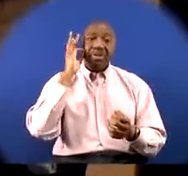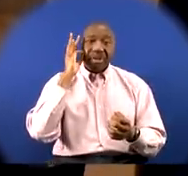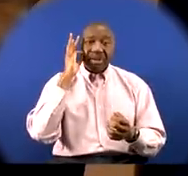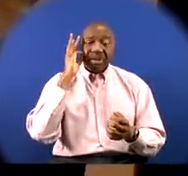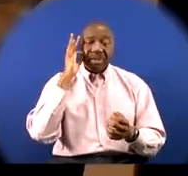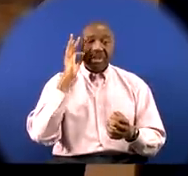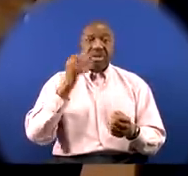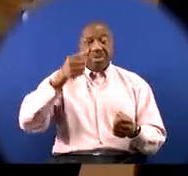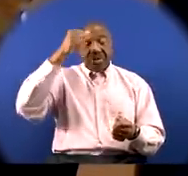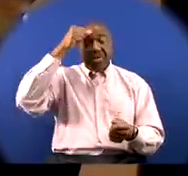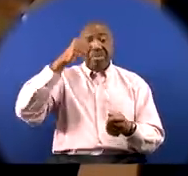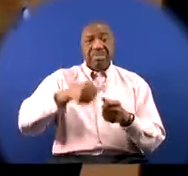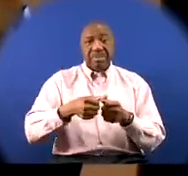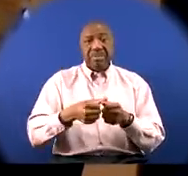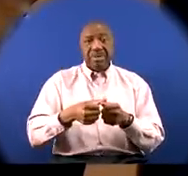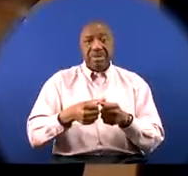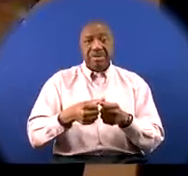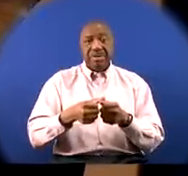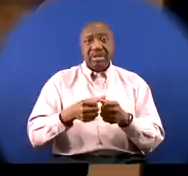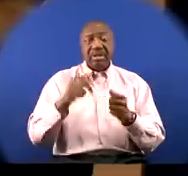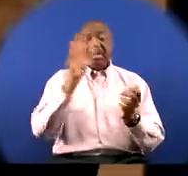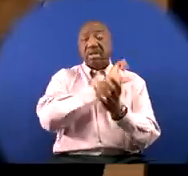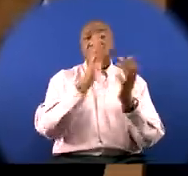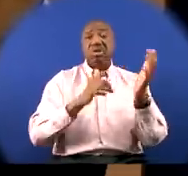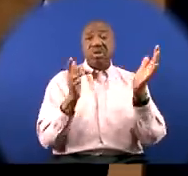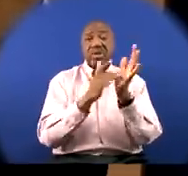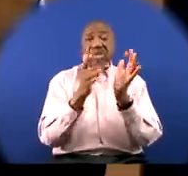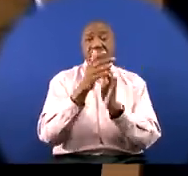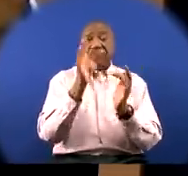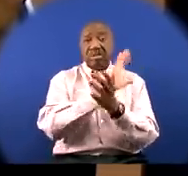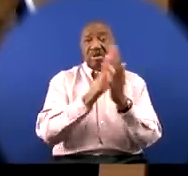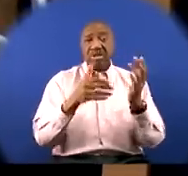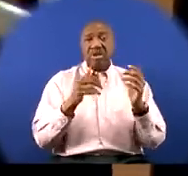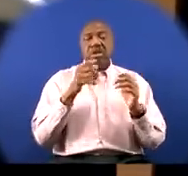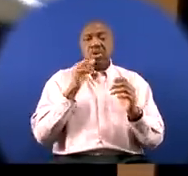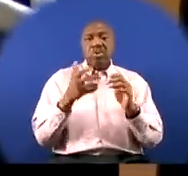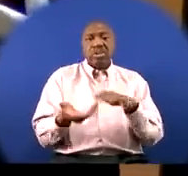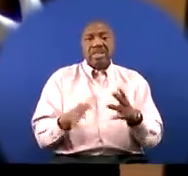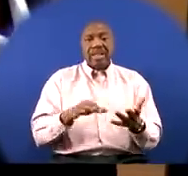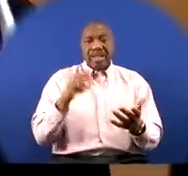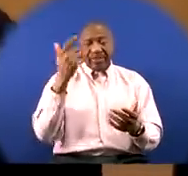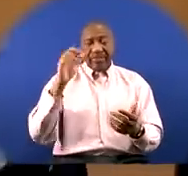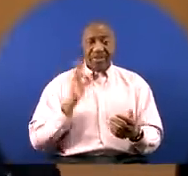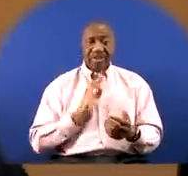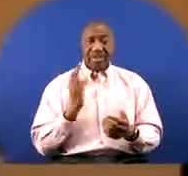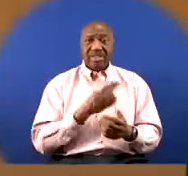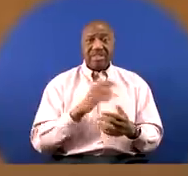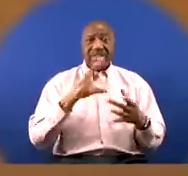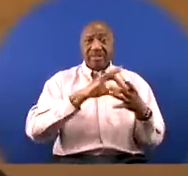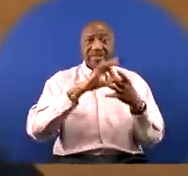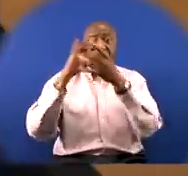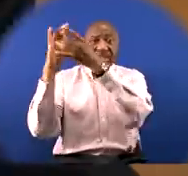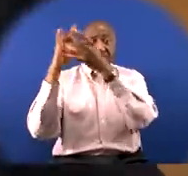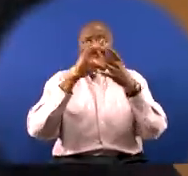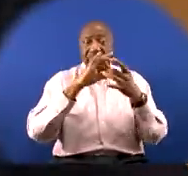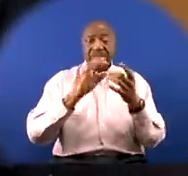do so in remembrance of the Lord Jesus Christ, who shed his blood that we might live. Let's drink together.